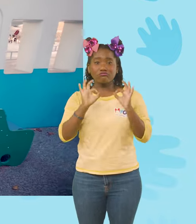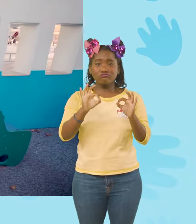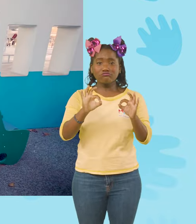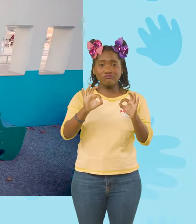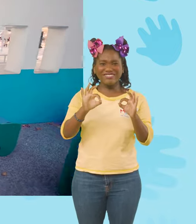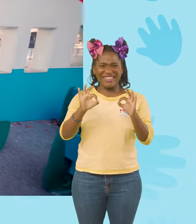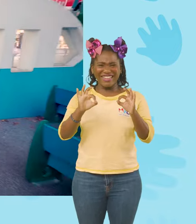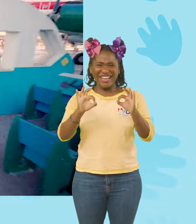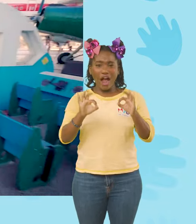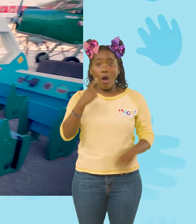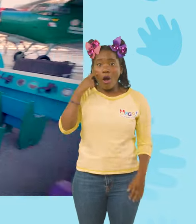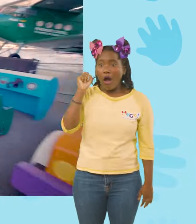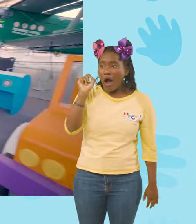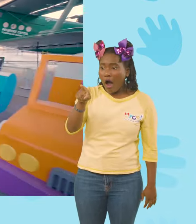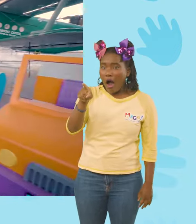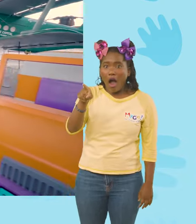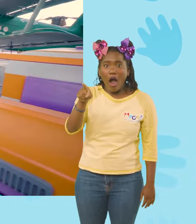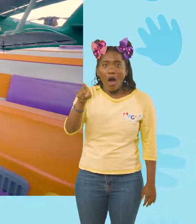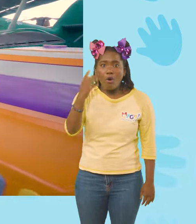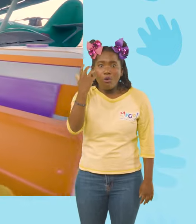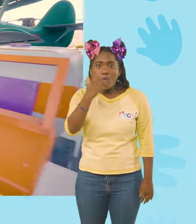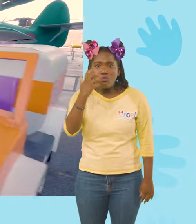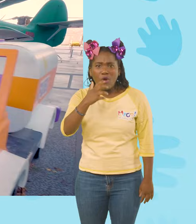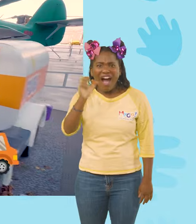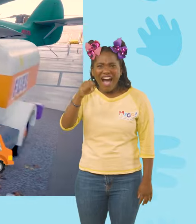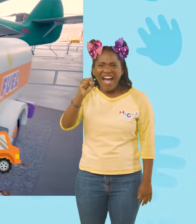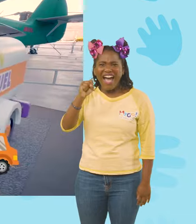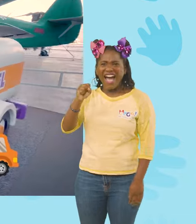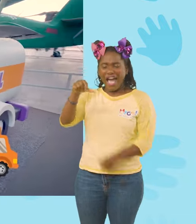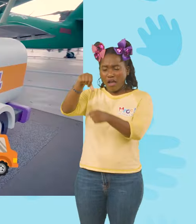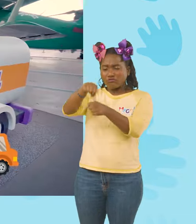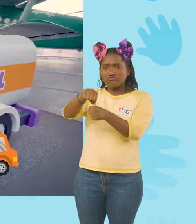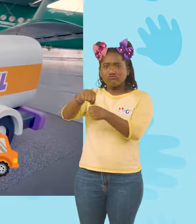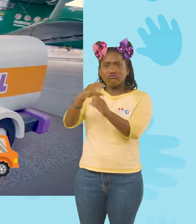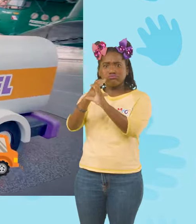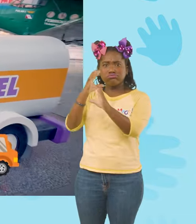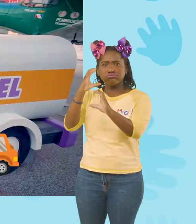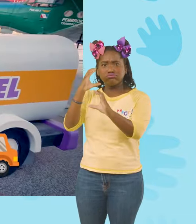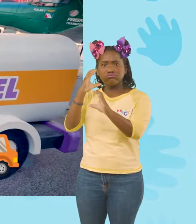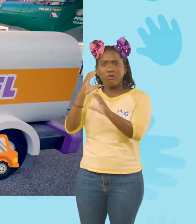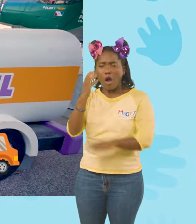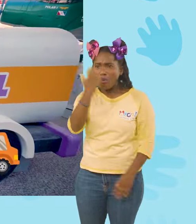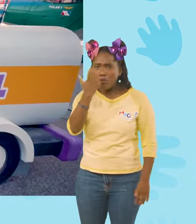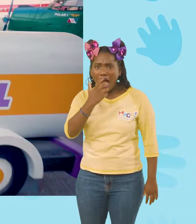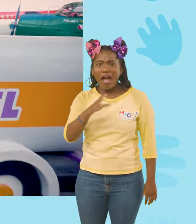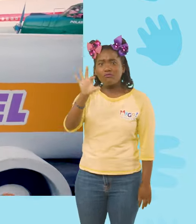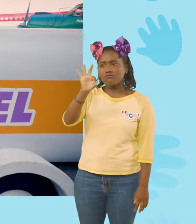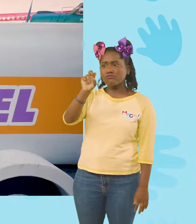bag. Whoa, look at this. Yeah, a fuel truck. Whoa, check it